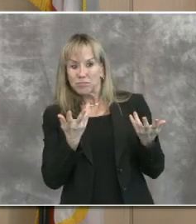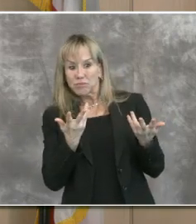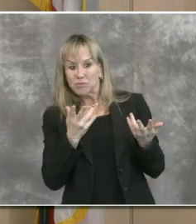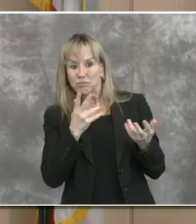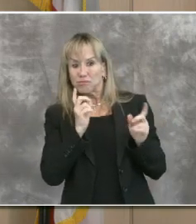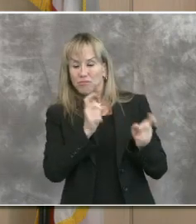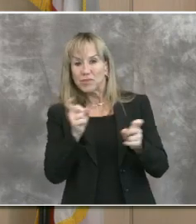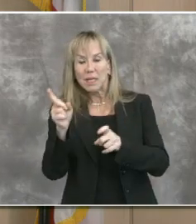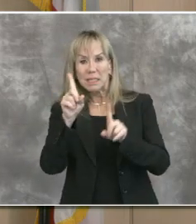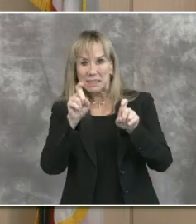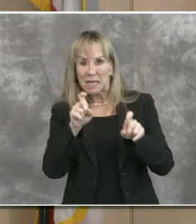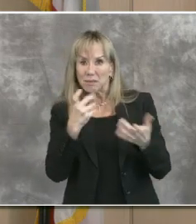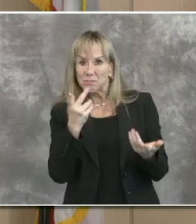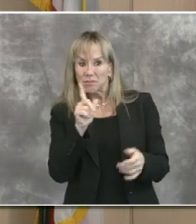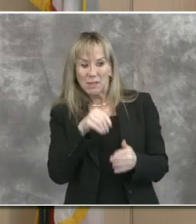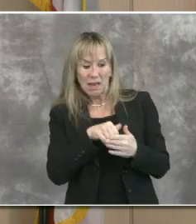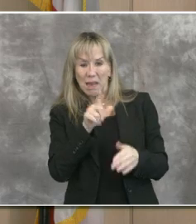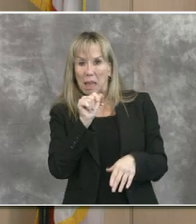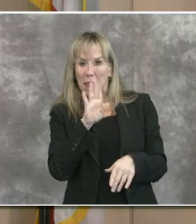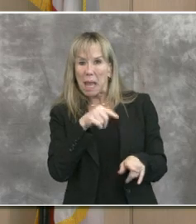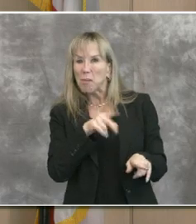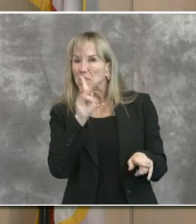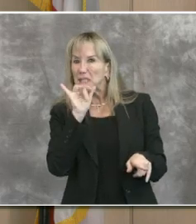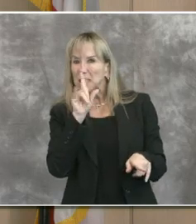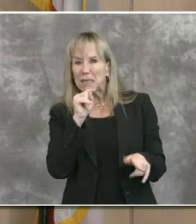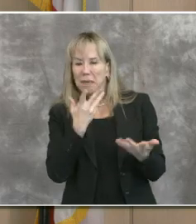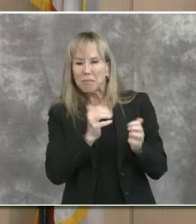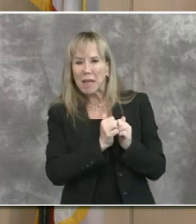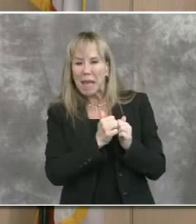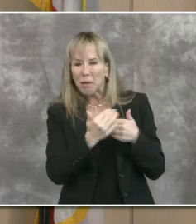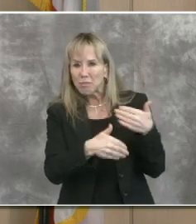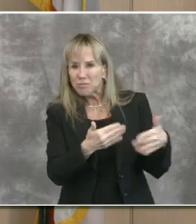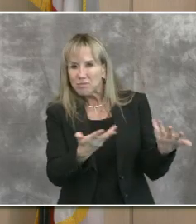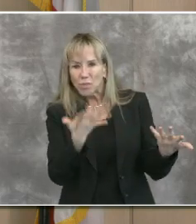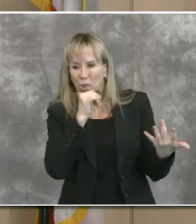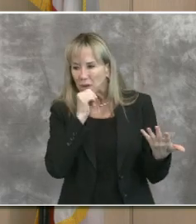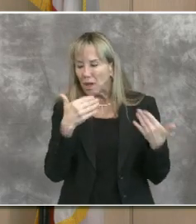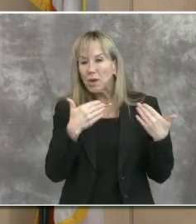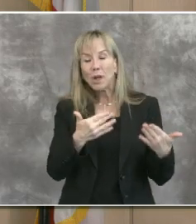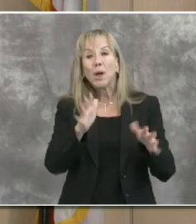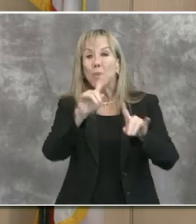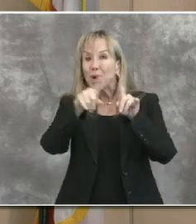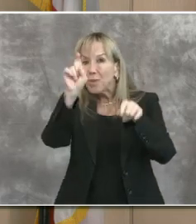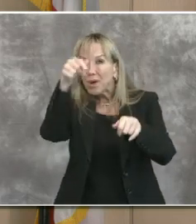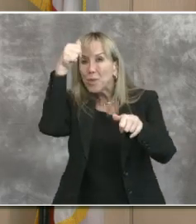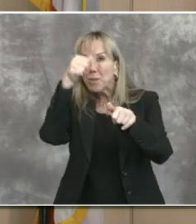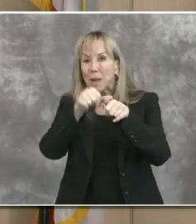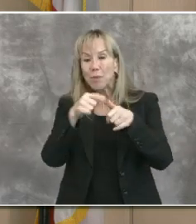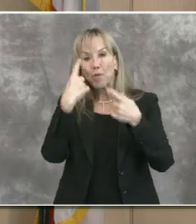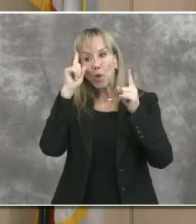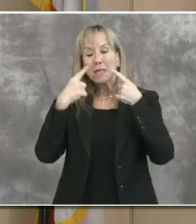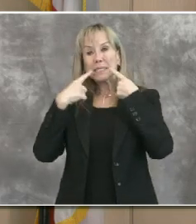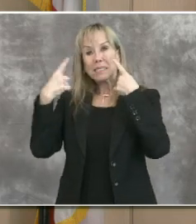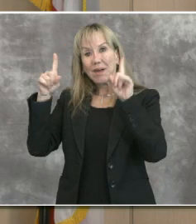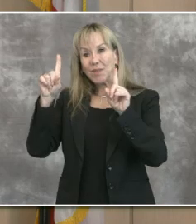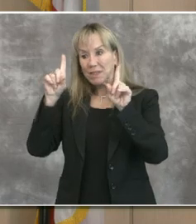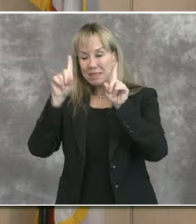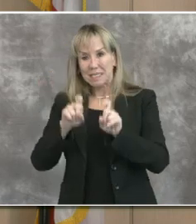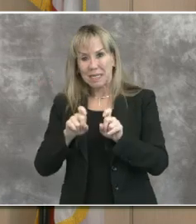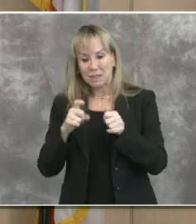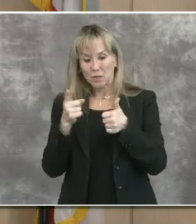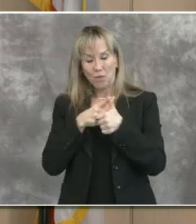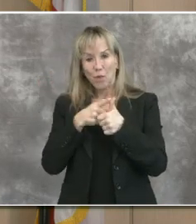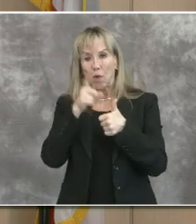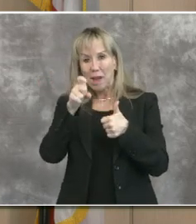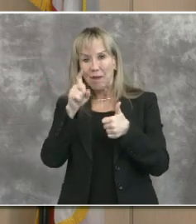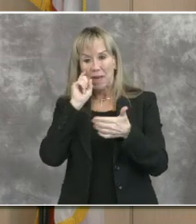It's important to remember that in order to successfully perform a test on an individual, you need to identify who